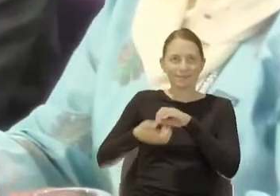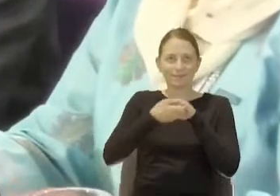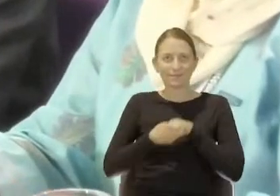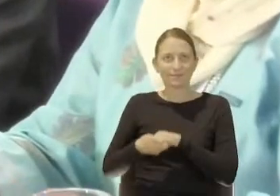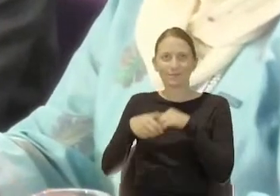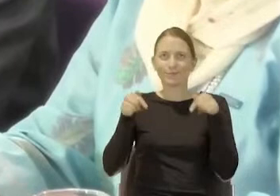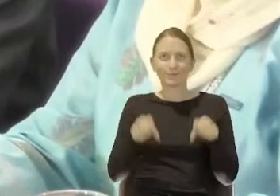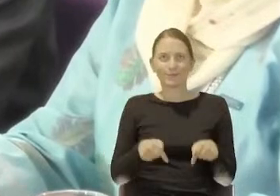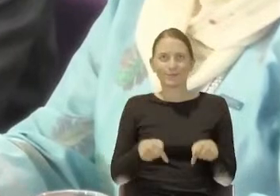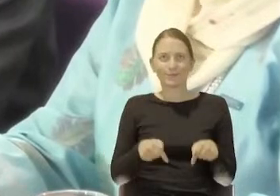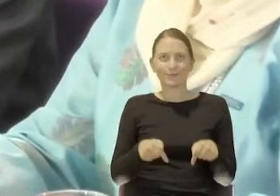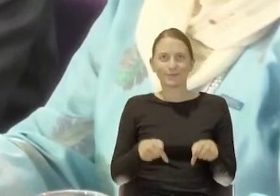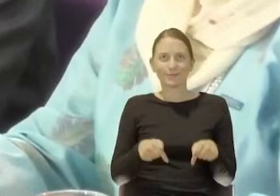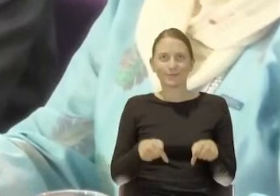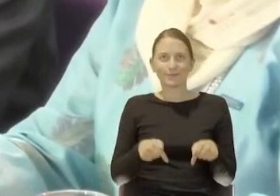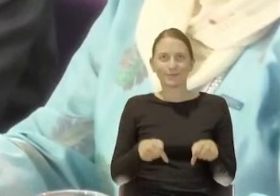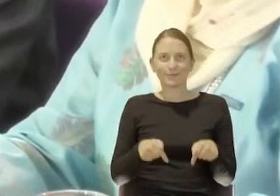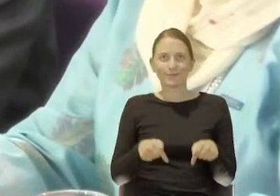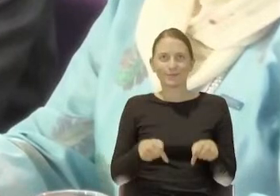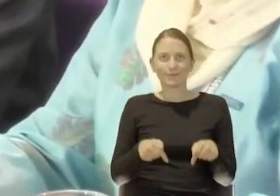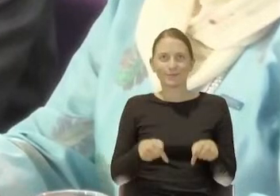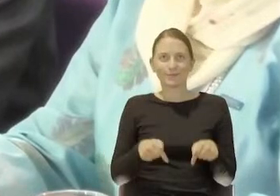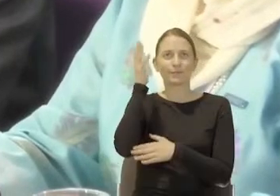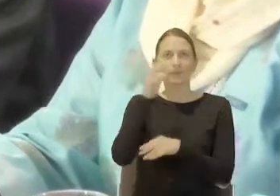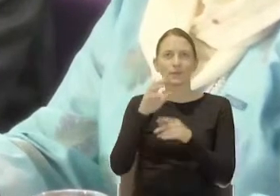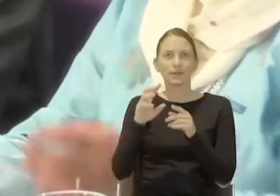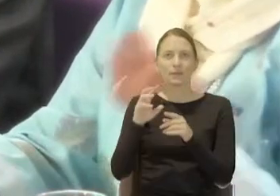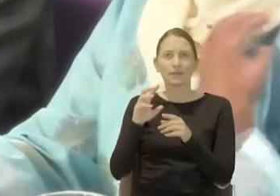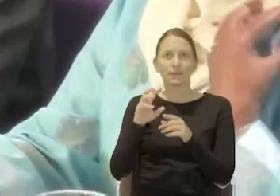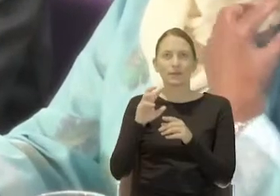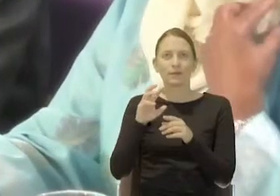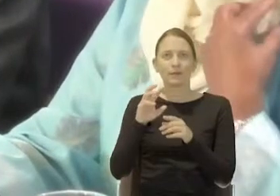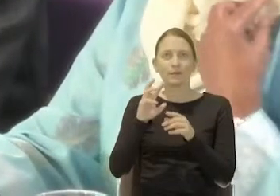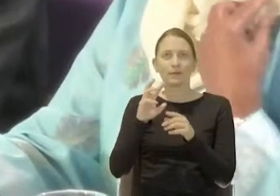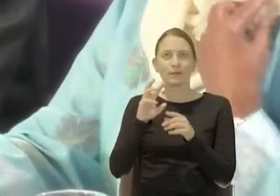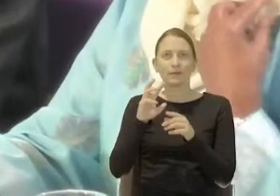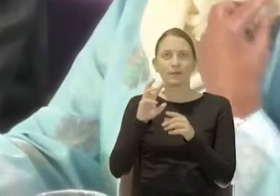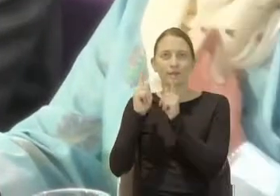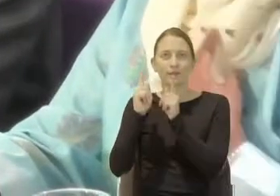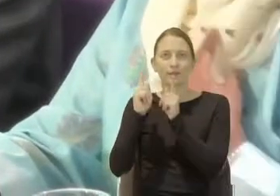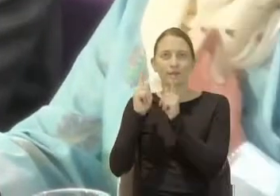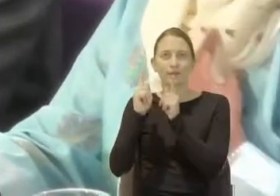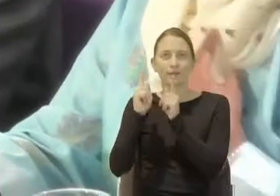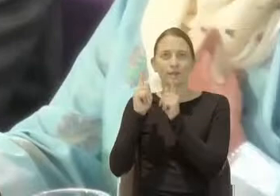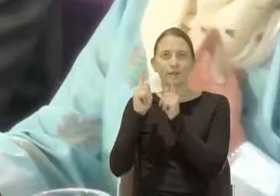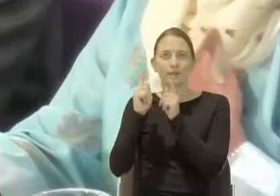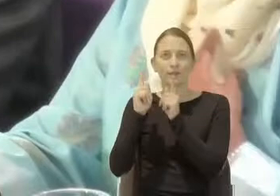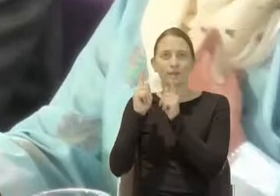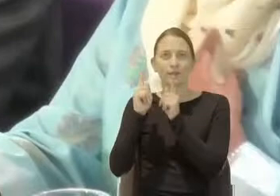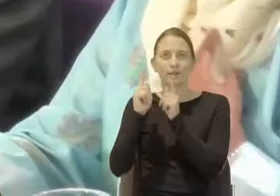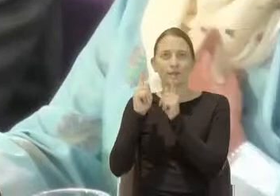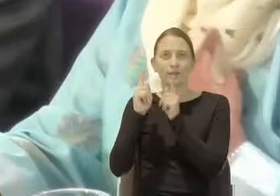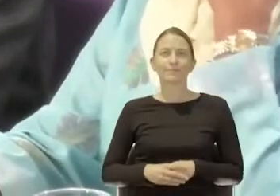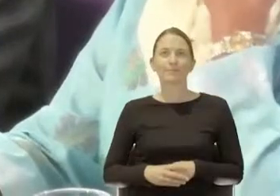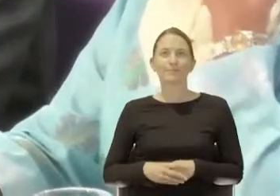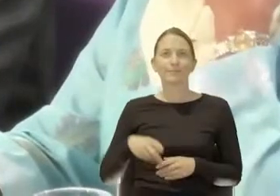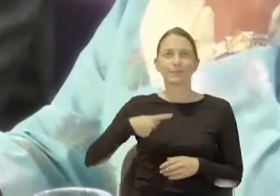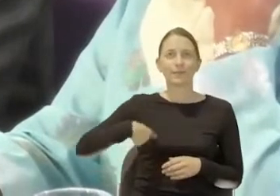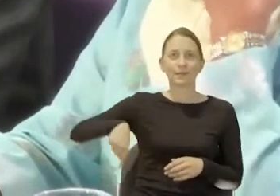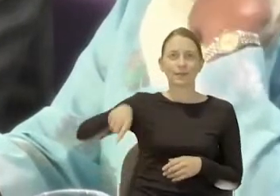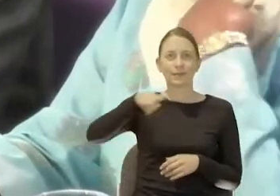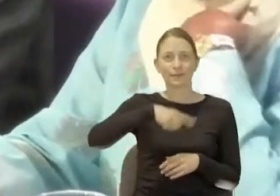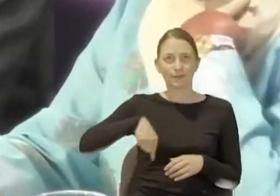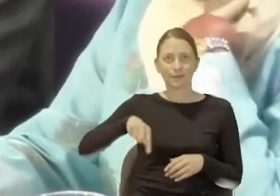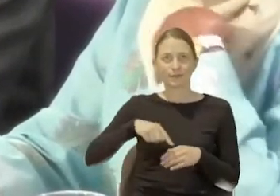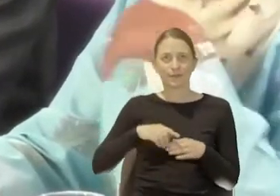11th session of the World Urban Forum in my capacity as President of the UN Economic and